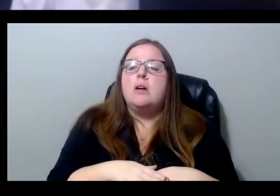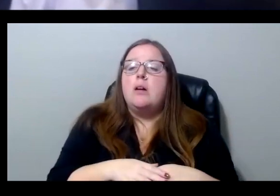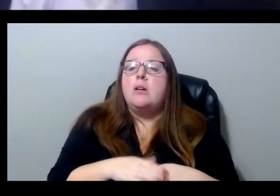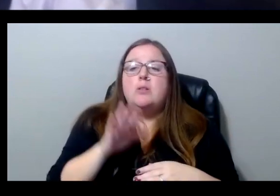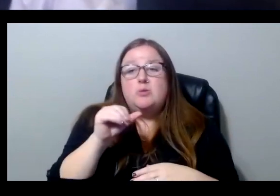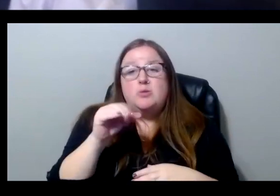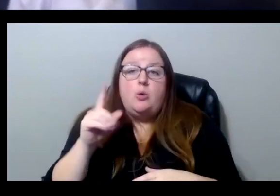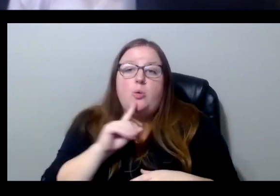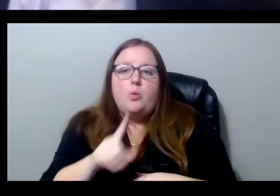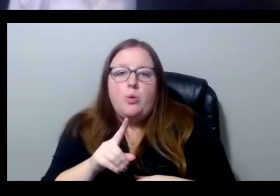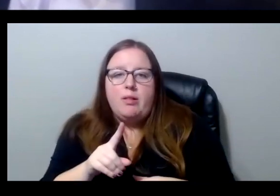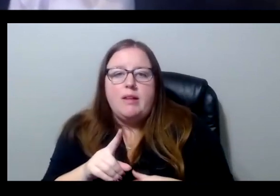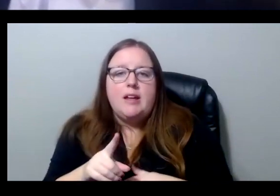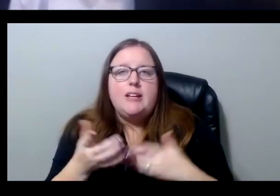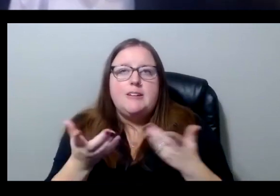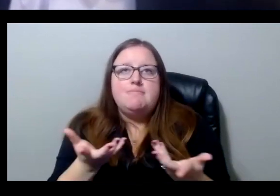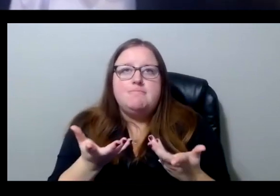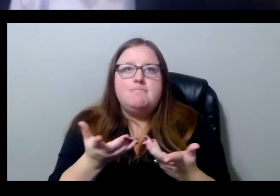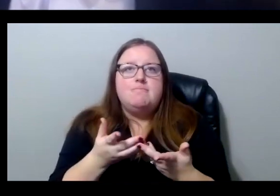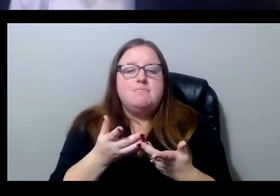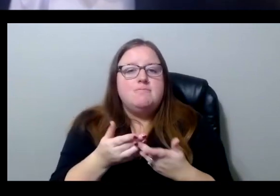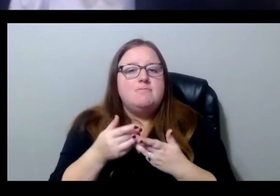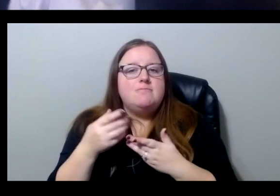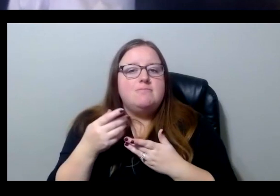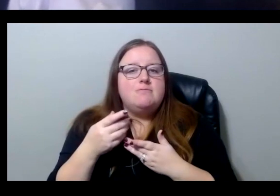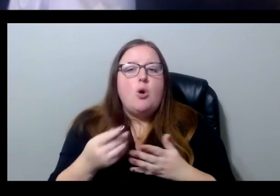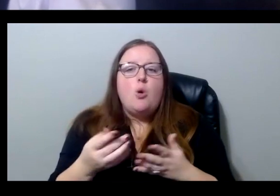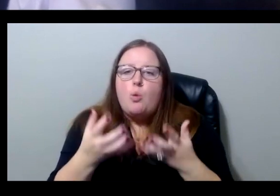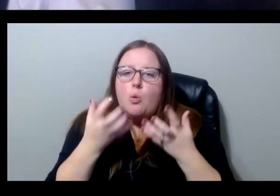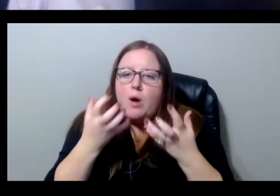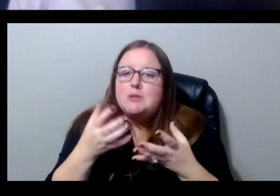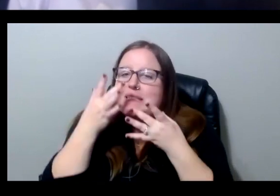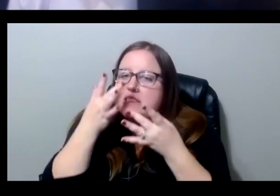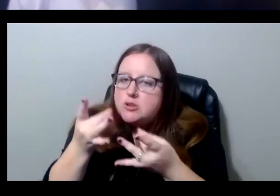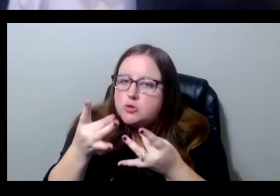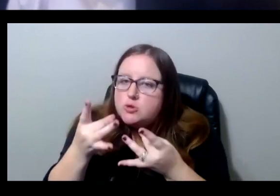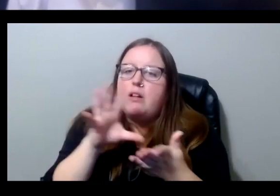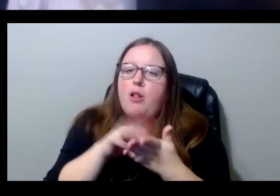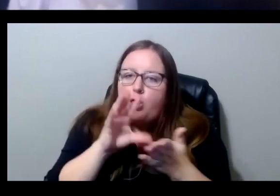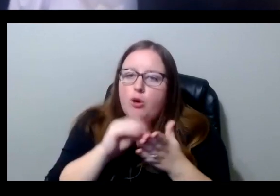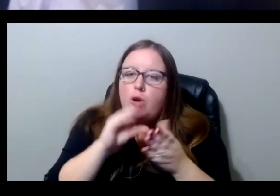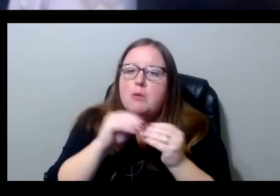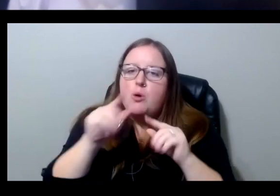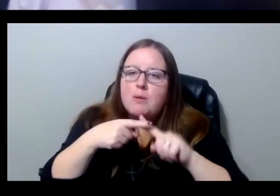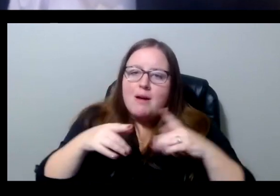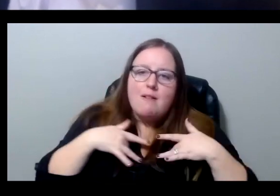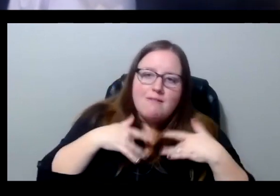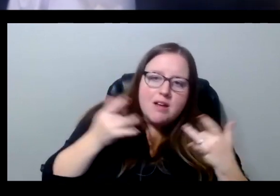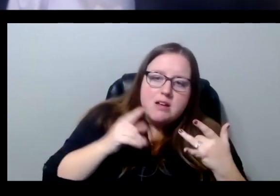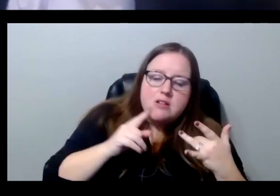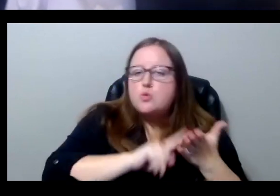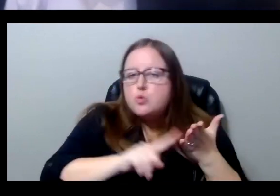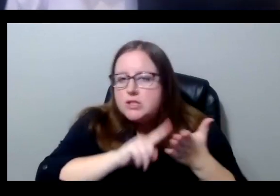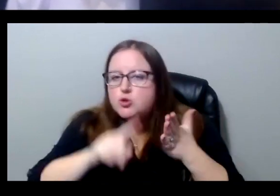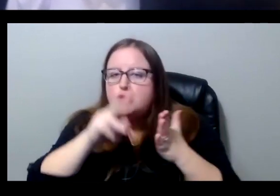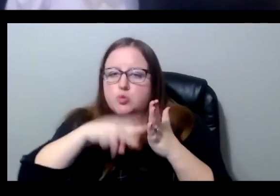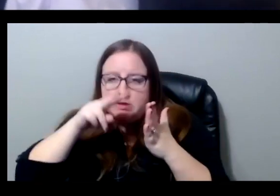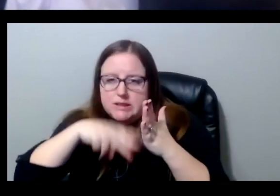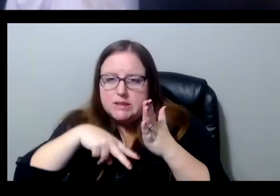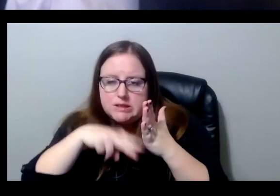related to Bosnia. And many times I hear from them very genuinely, thank you